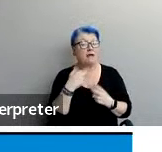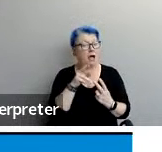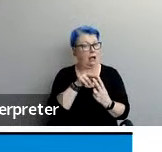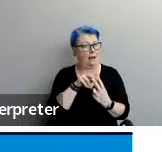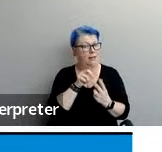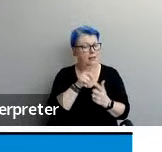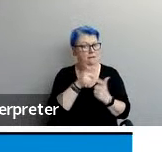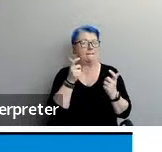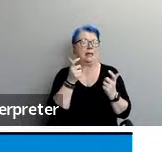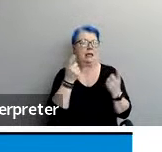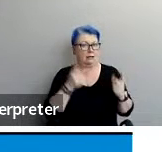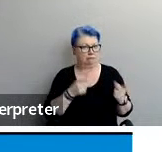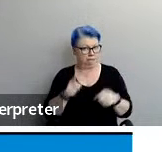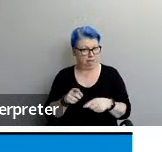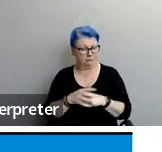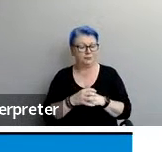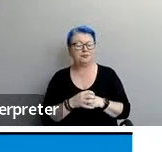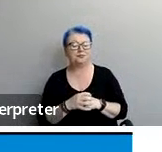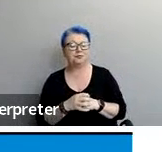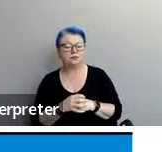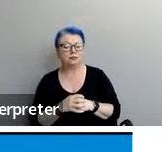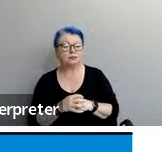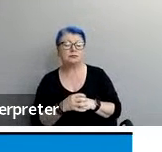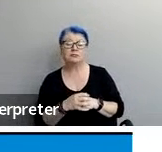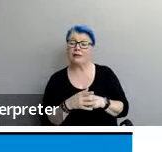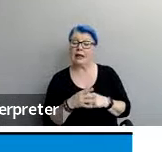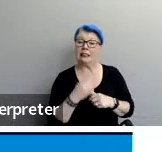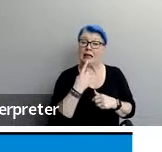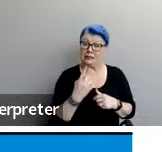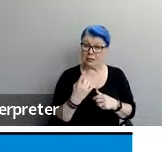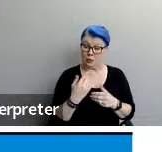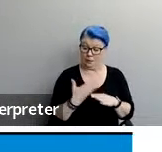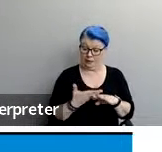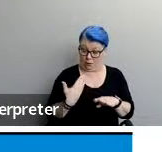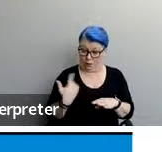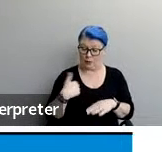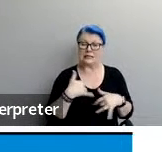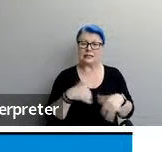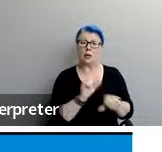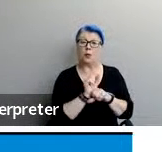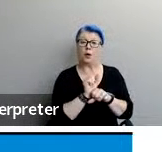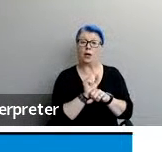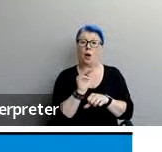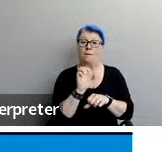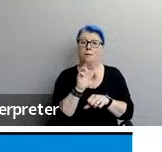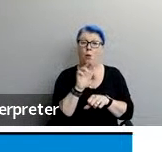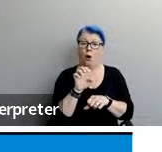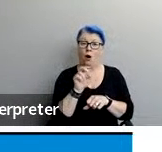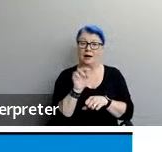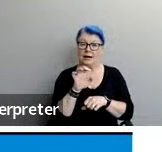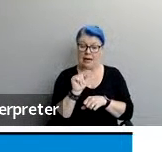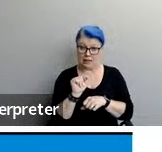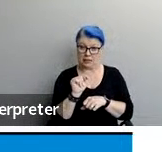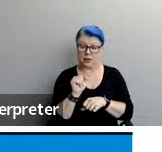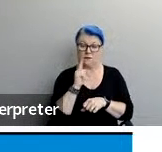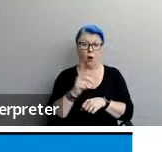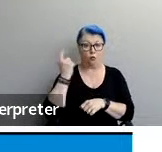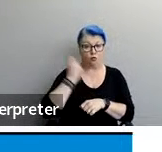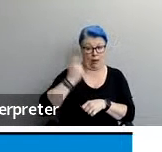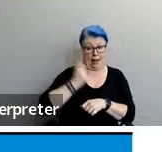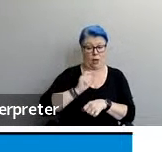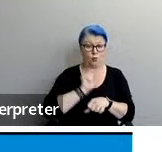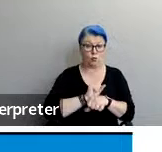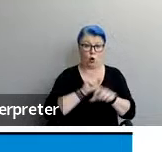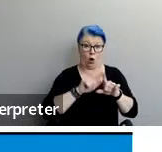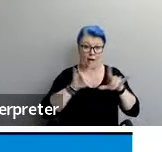couple big things going. As I stated before, we're still working with MoreNet on a grant to look at a system where we